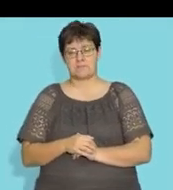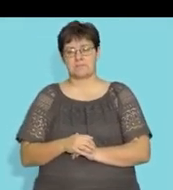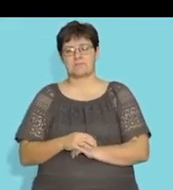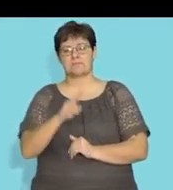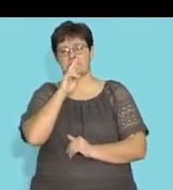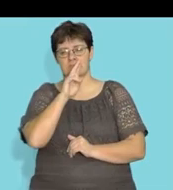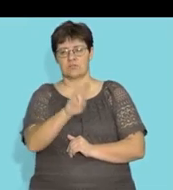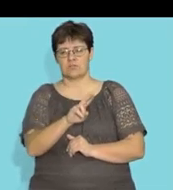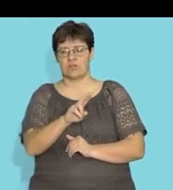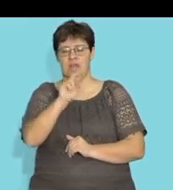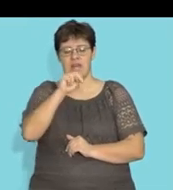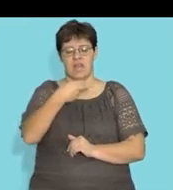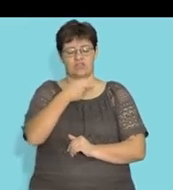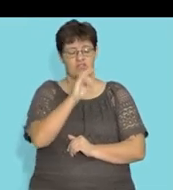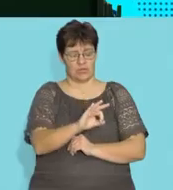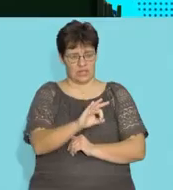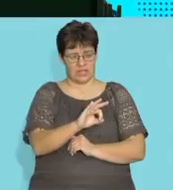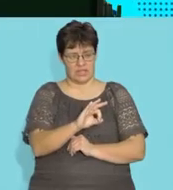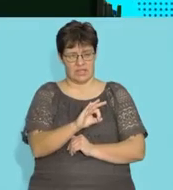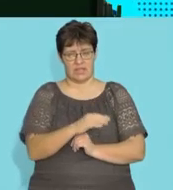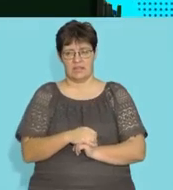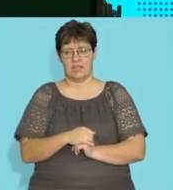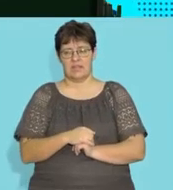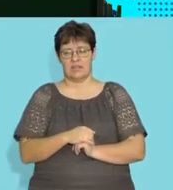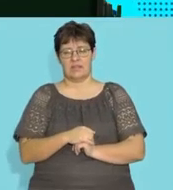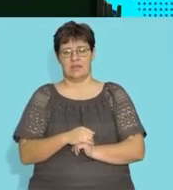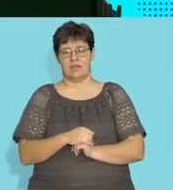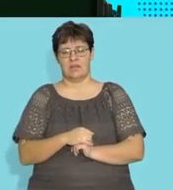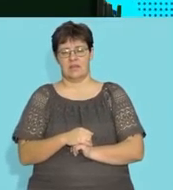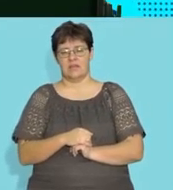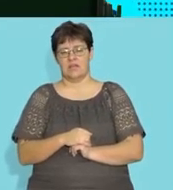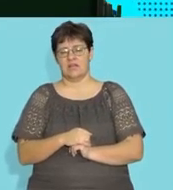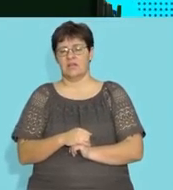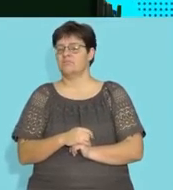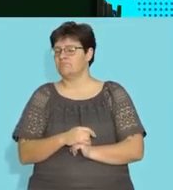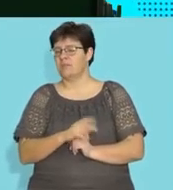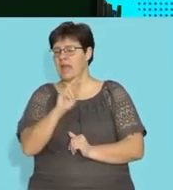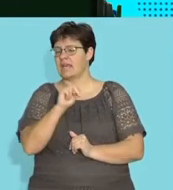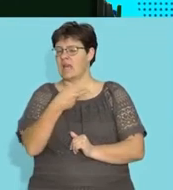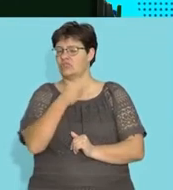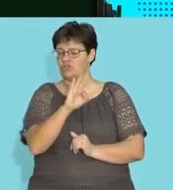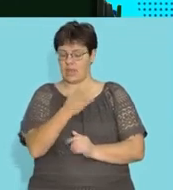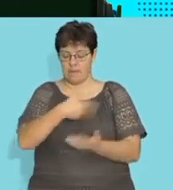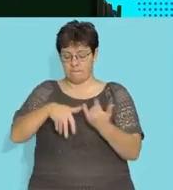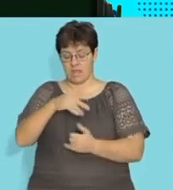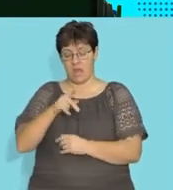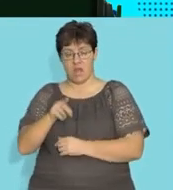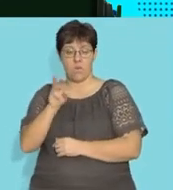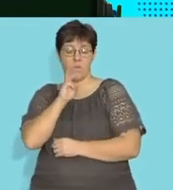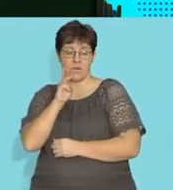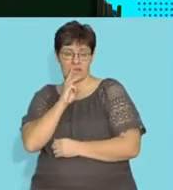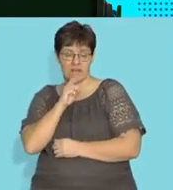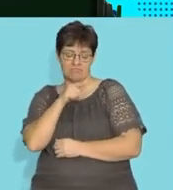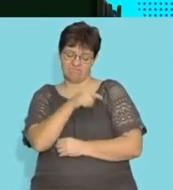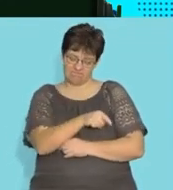Right, when we look at ammonium, NH3, if we mix or we react NH3 with